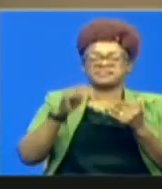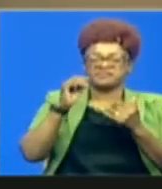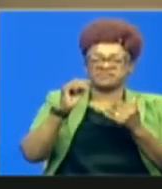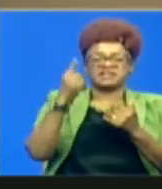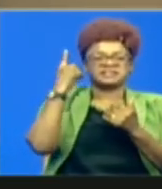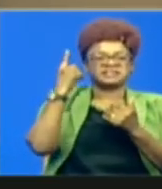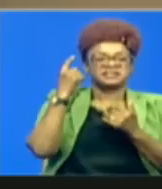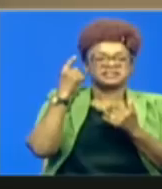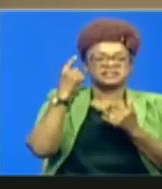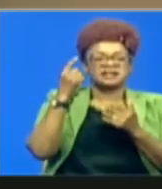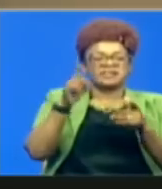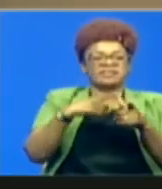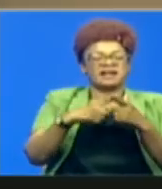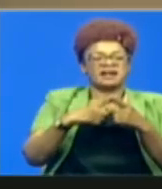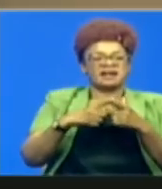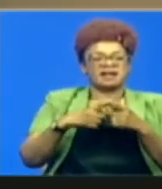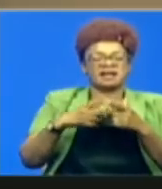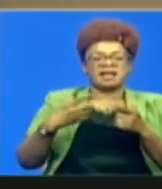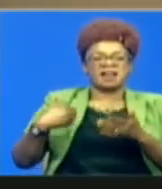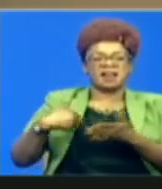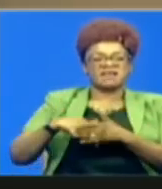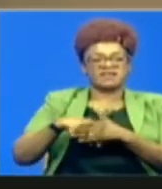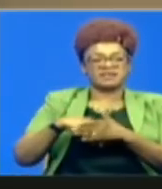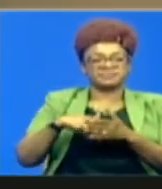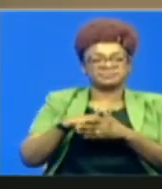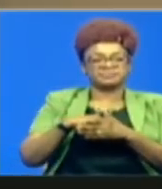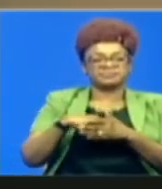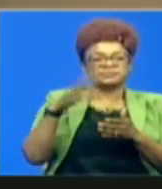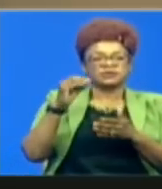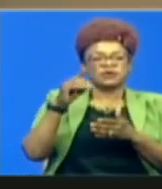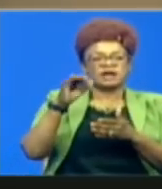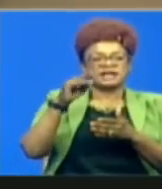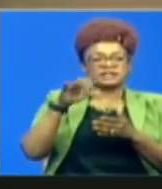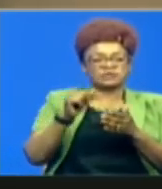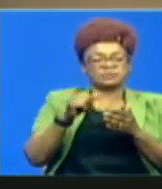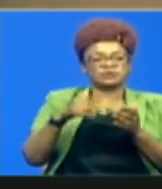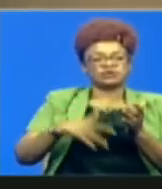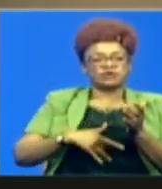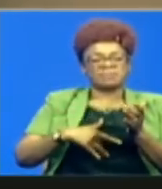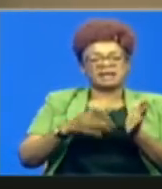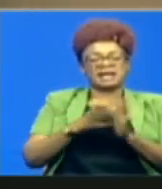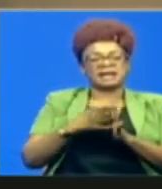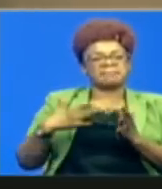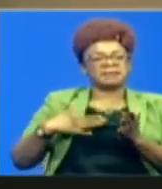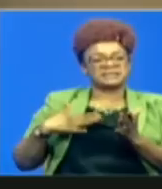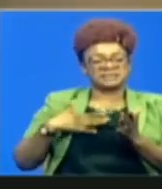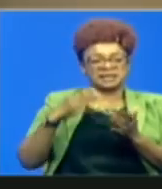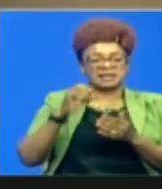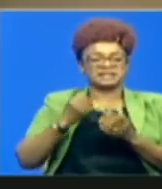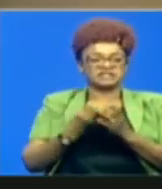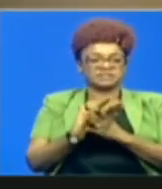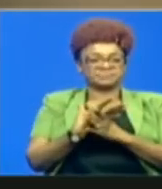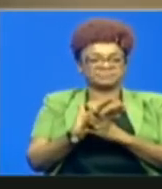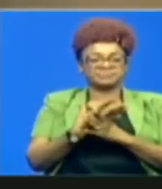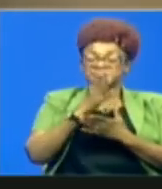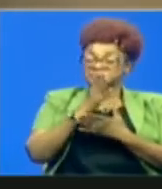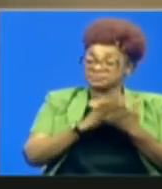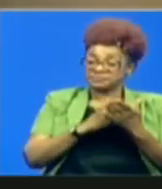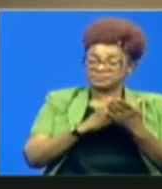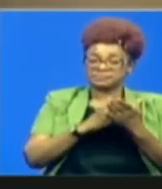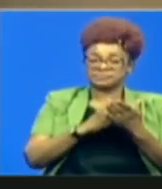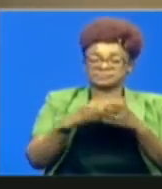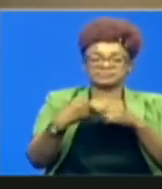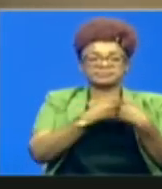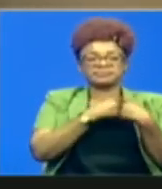slot, followed by liver, and then colorectal, stomach, and then breast cancer as well. Now, some of the challenges